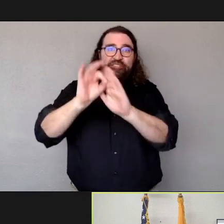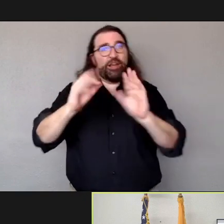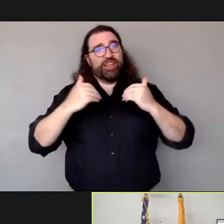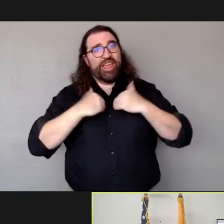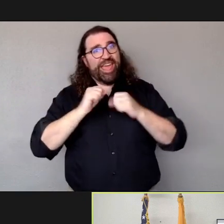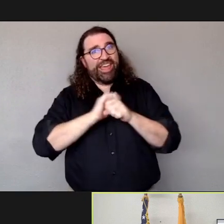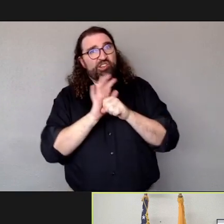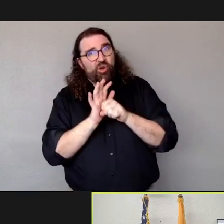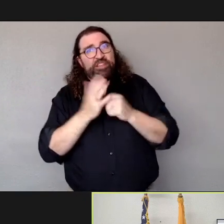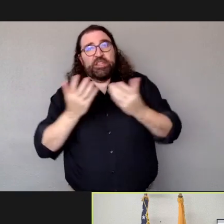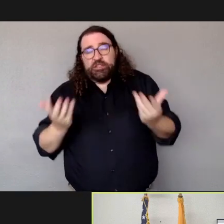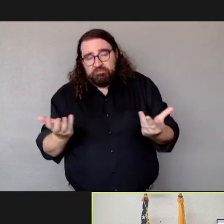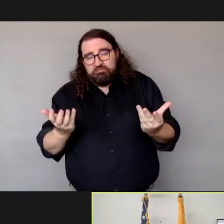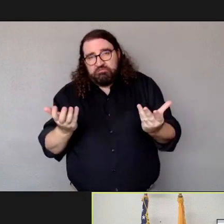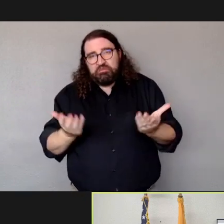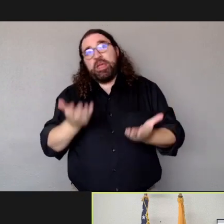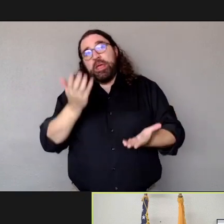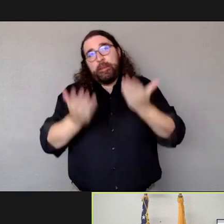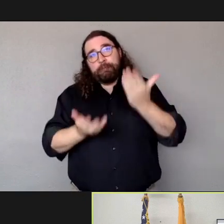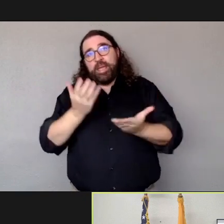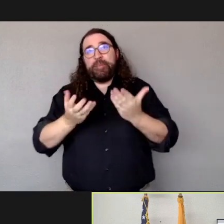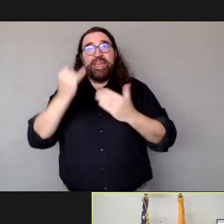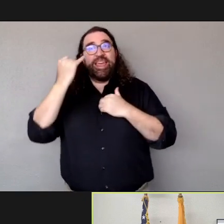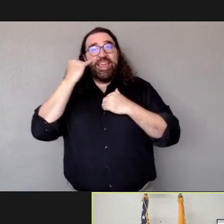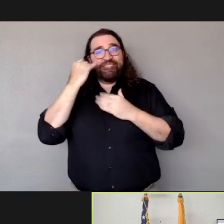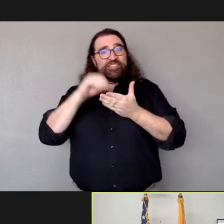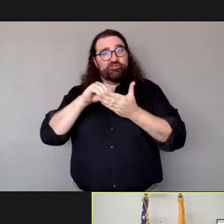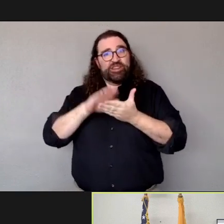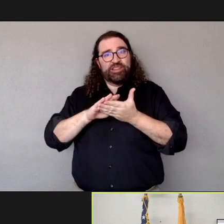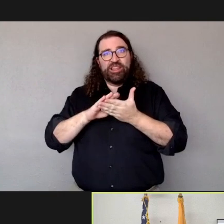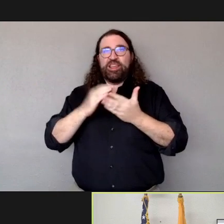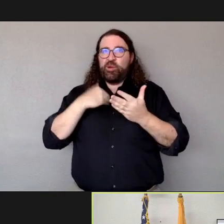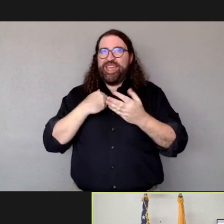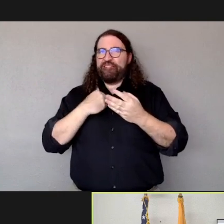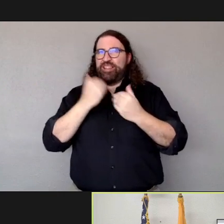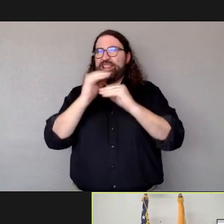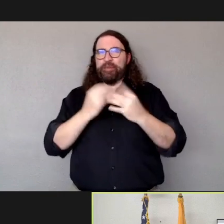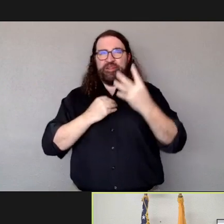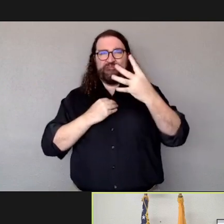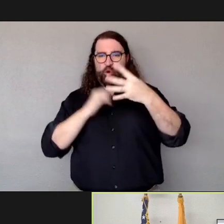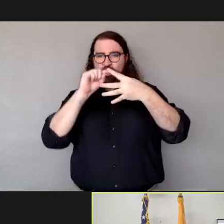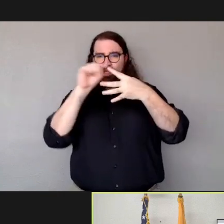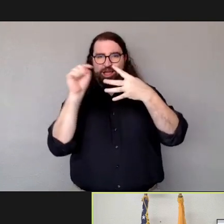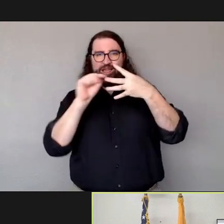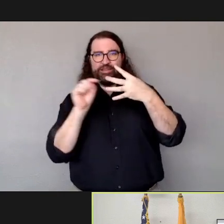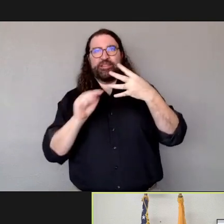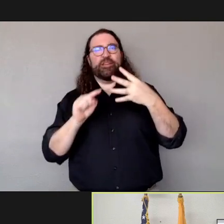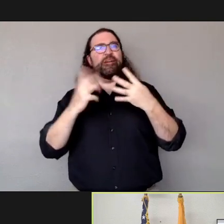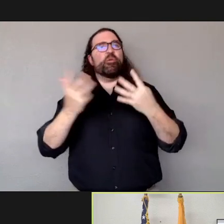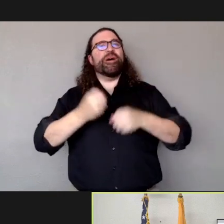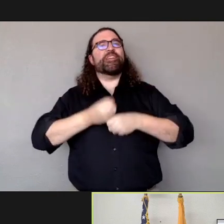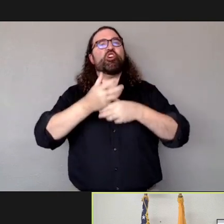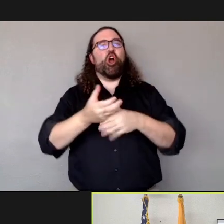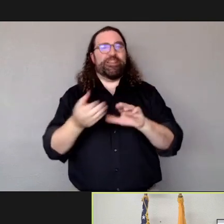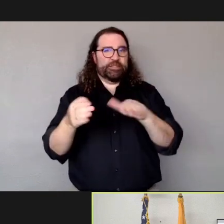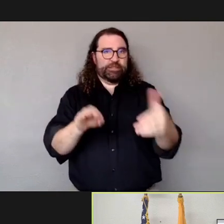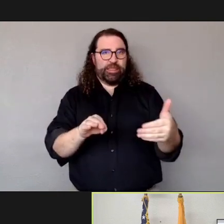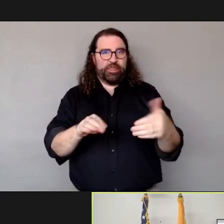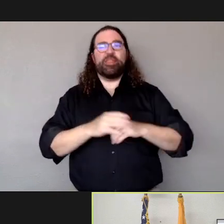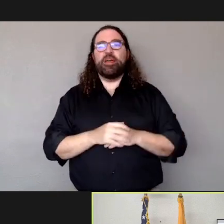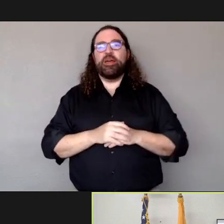might be reported if the doctor says COVID and writes it. We only have like 4 spaces to put out the causes of death. But if you go to